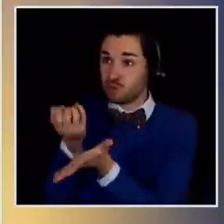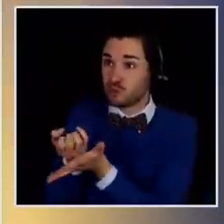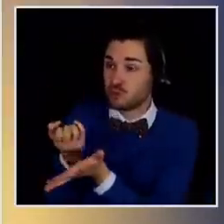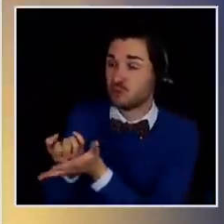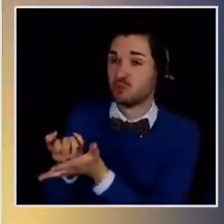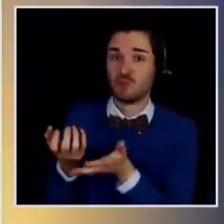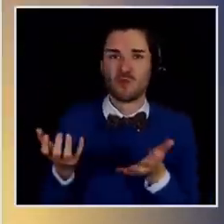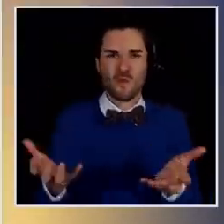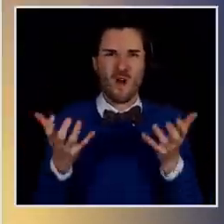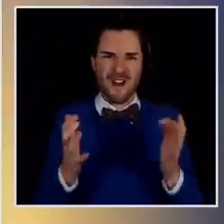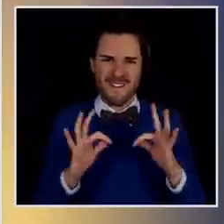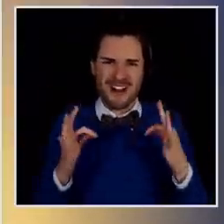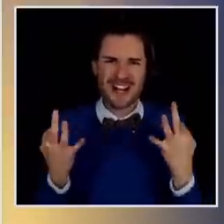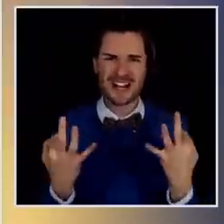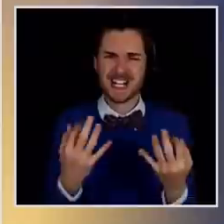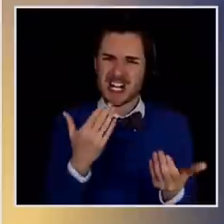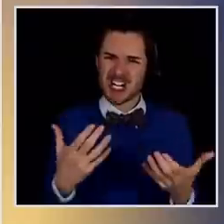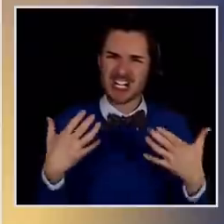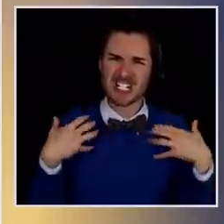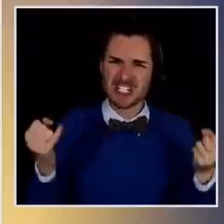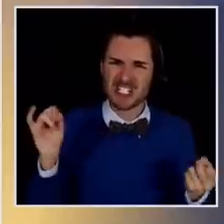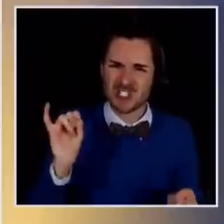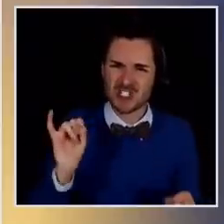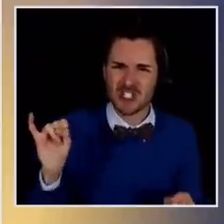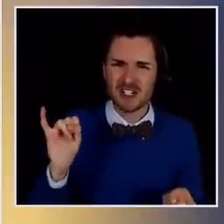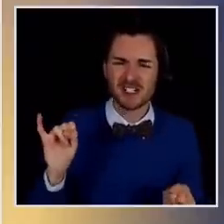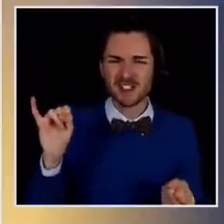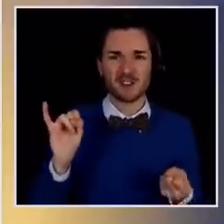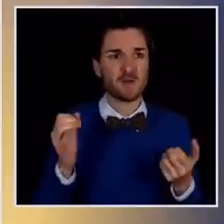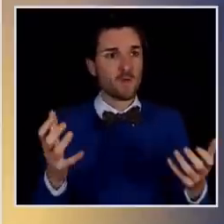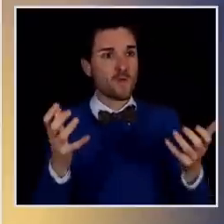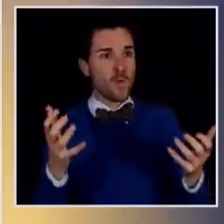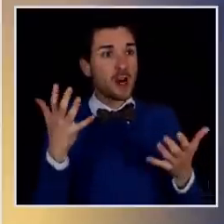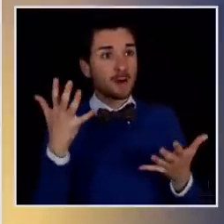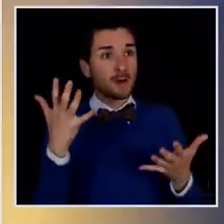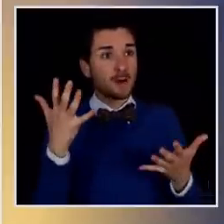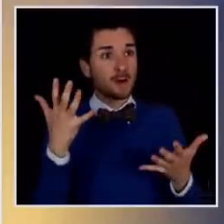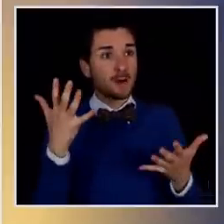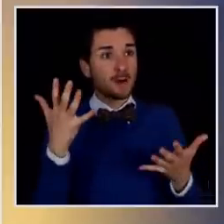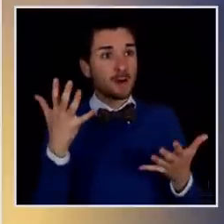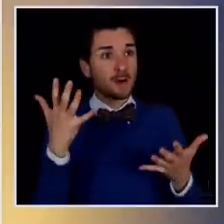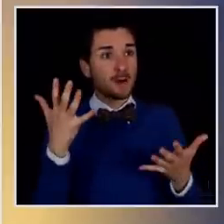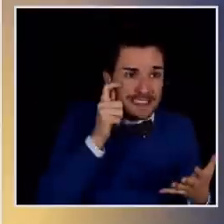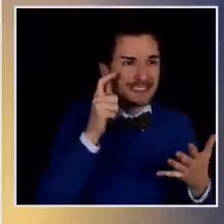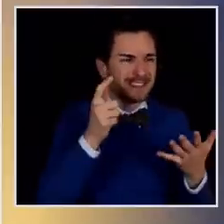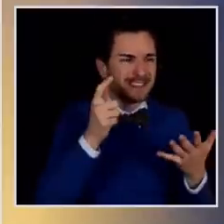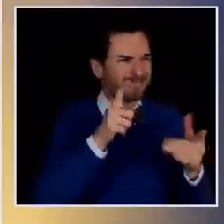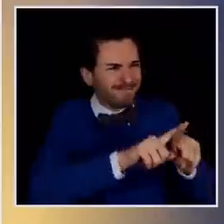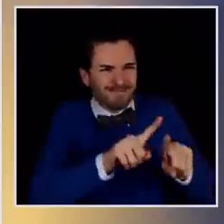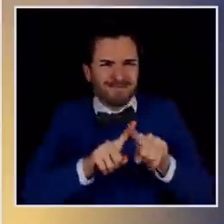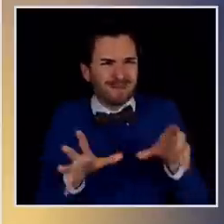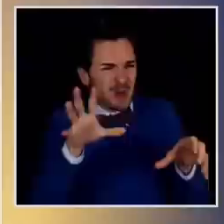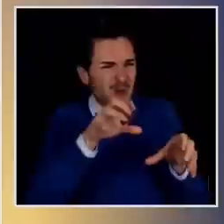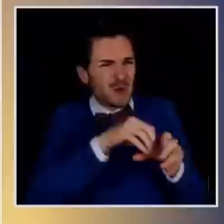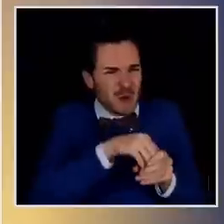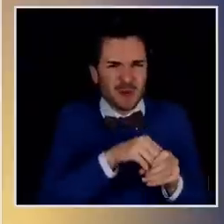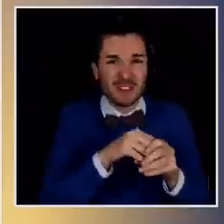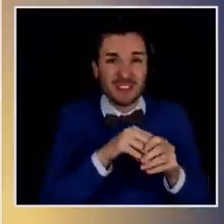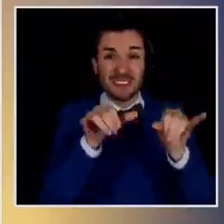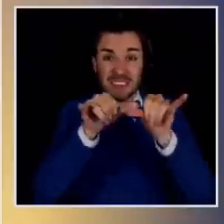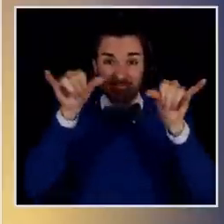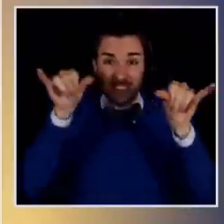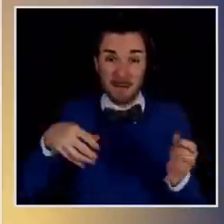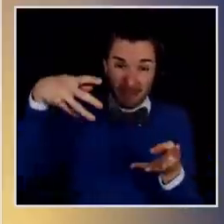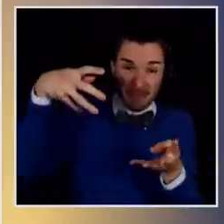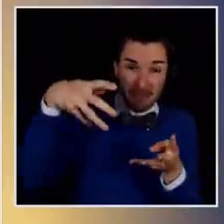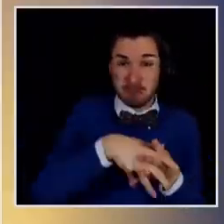your family's health care, the battle to achieve racial justice and root out systemic racism in this country.